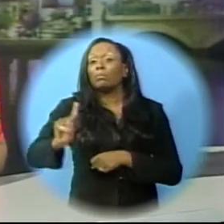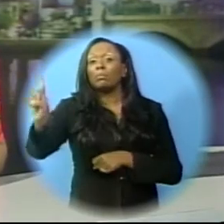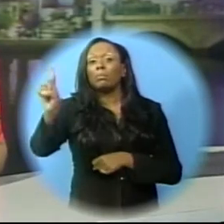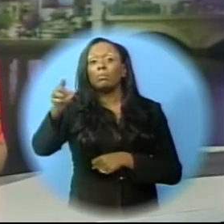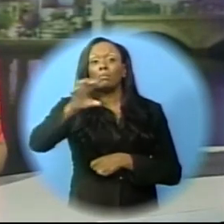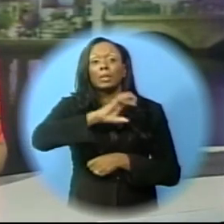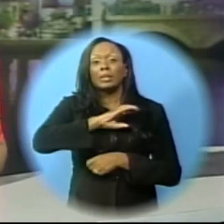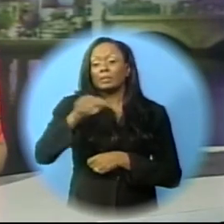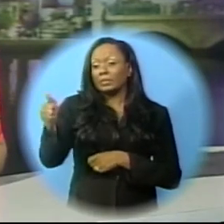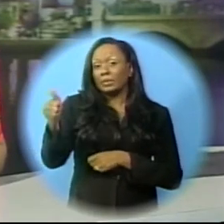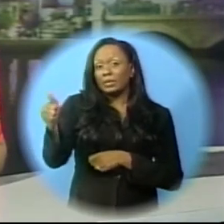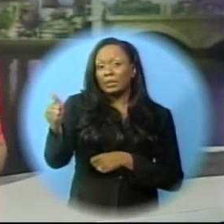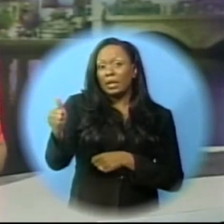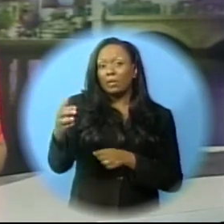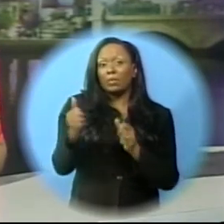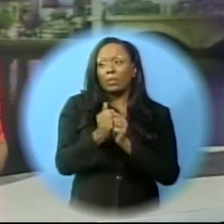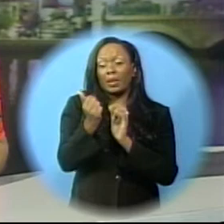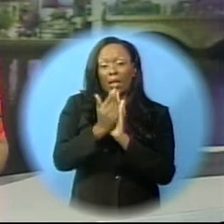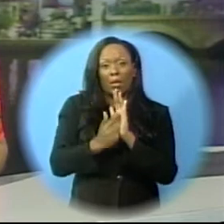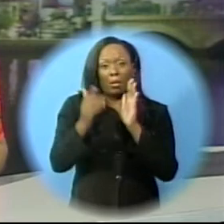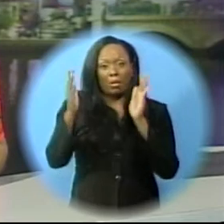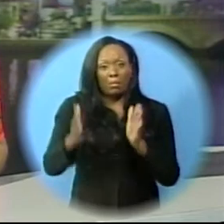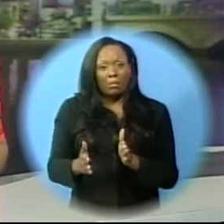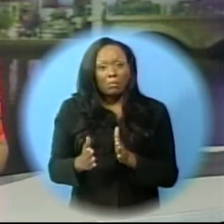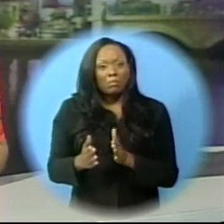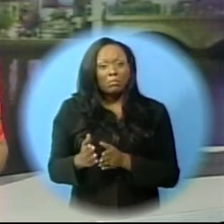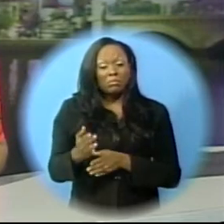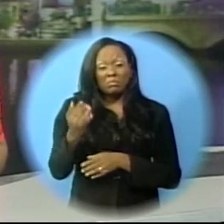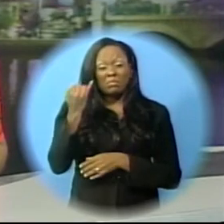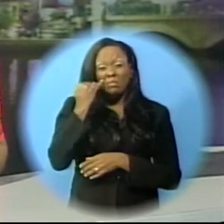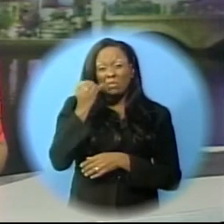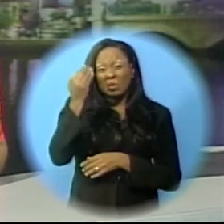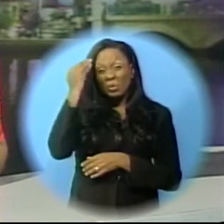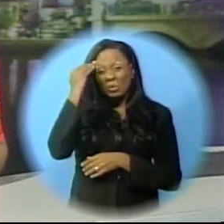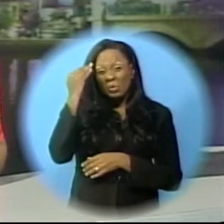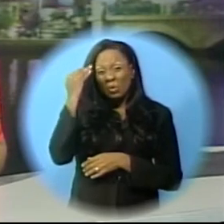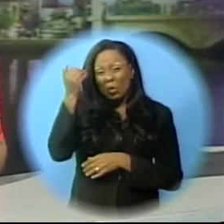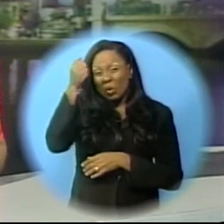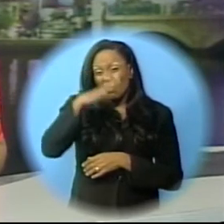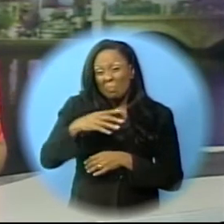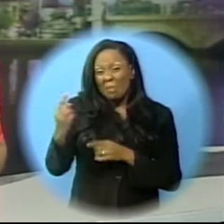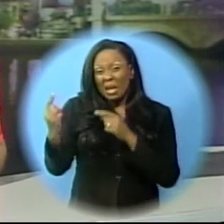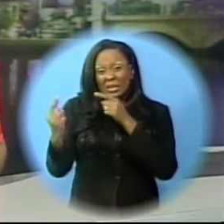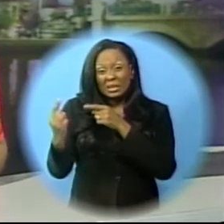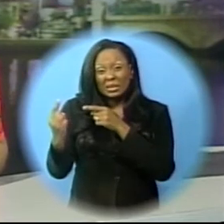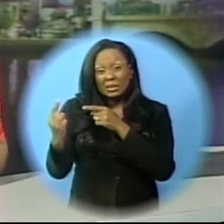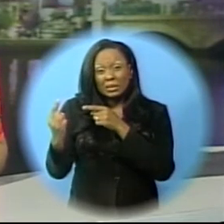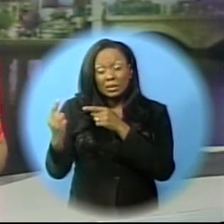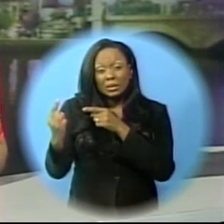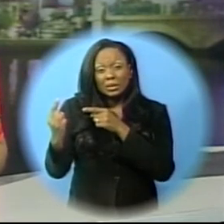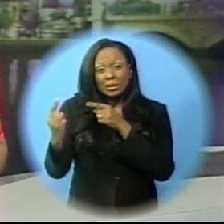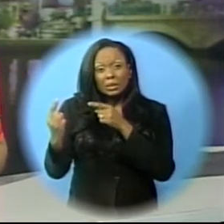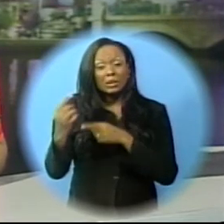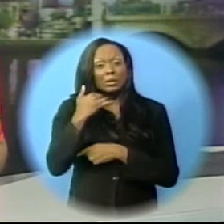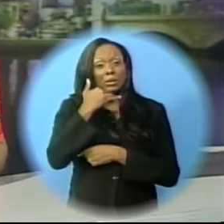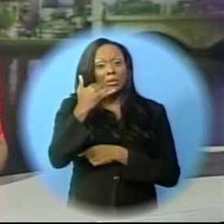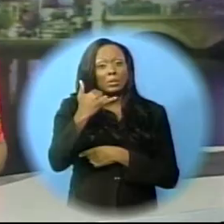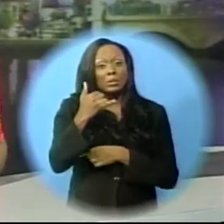an attorney at law of his choice. Any person who may know the whereabouts of Rakim Shakil Aline is asked to